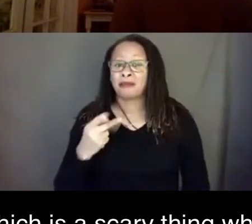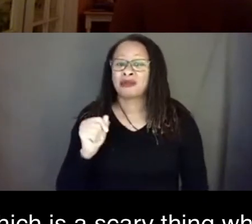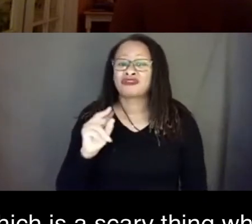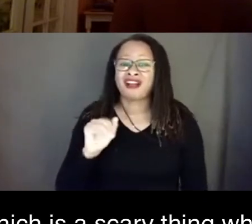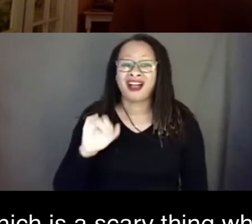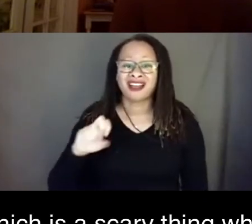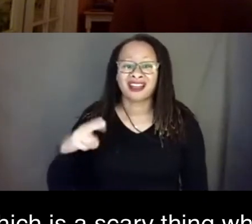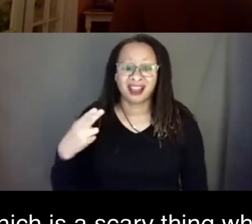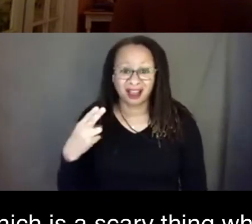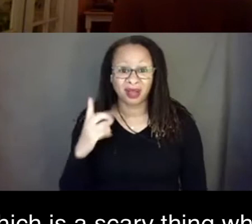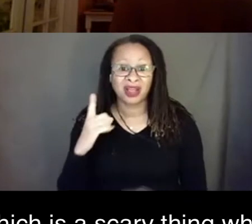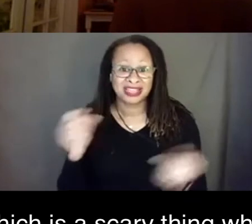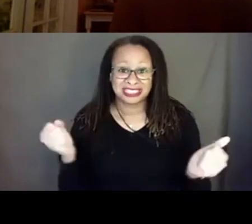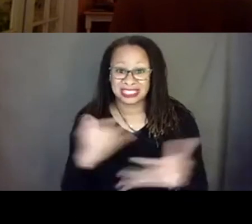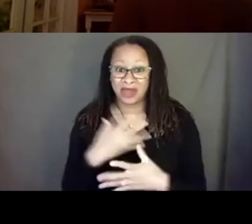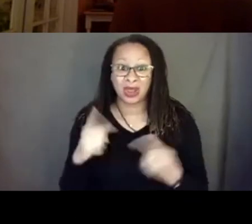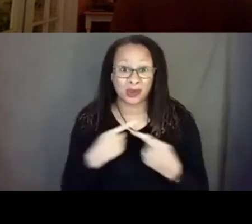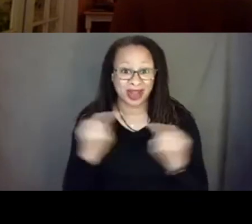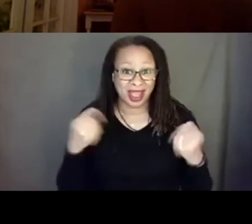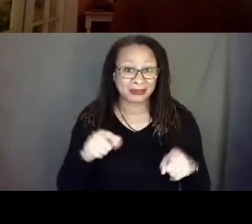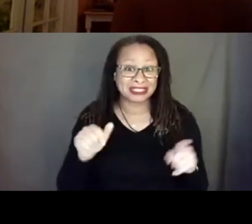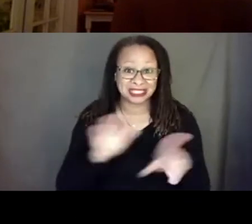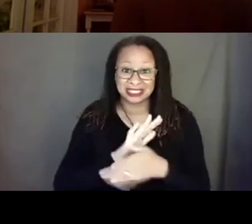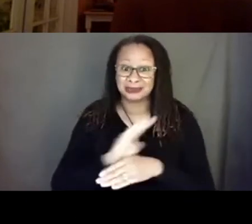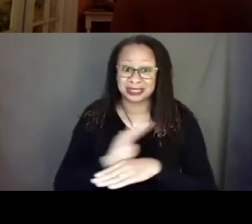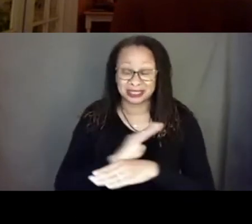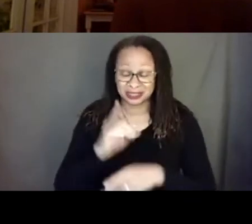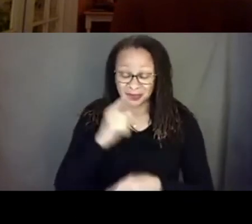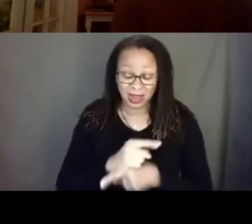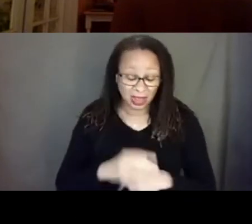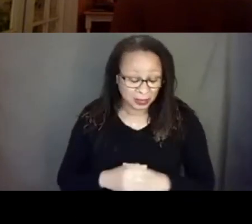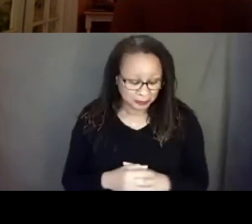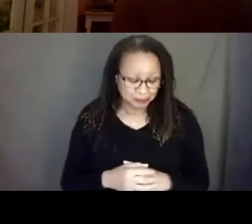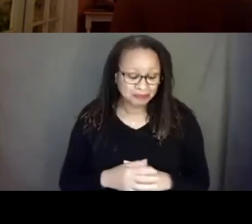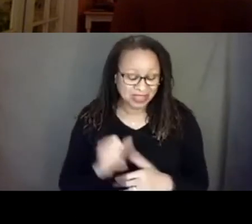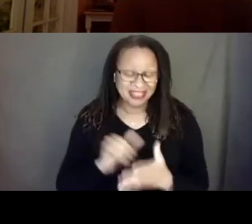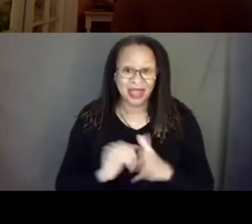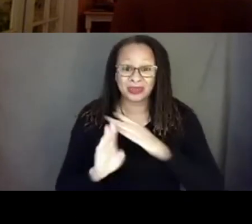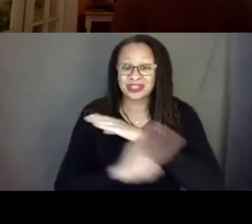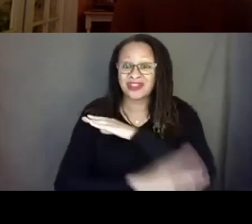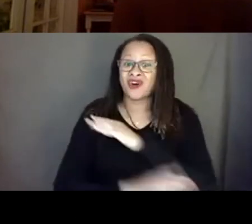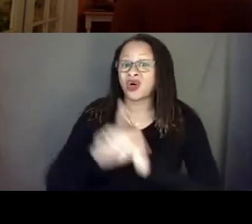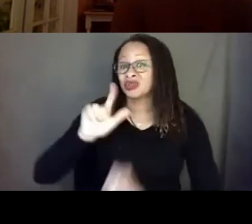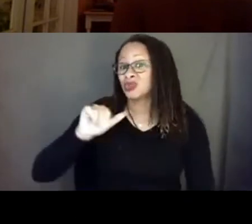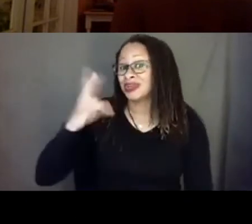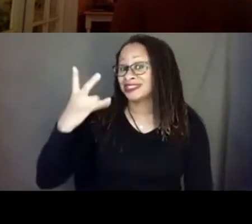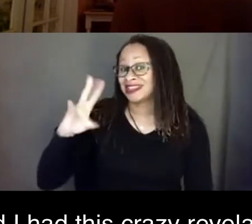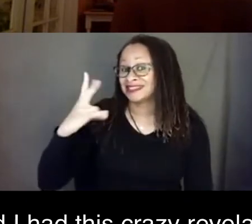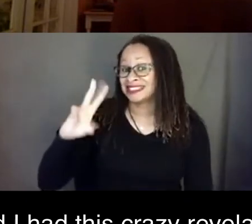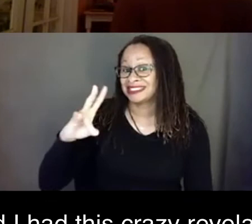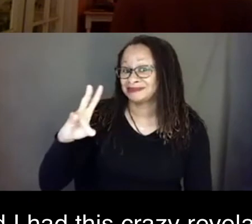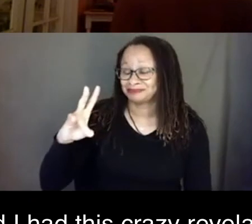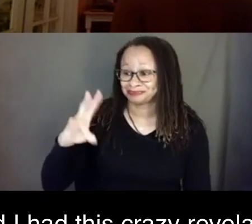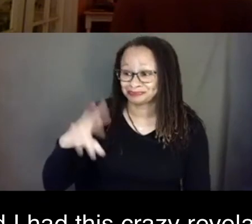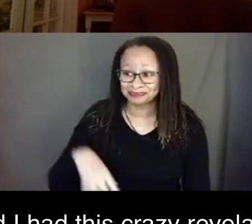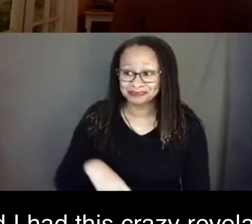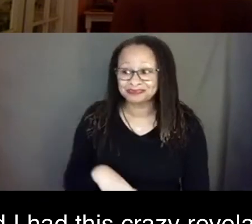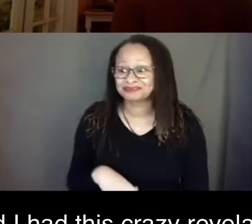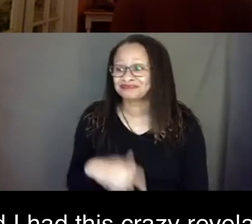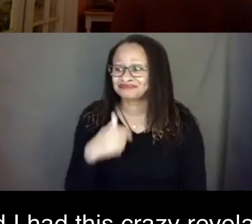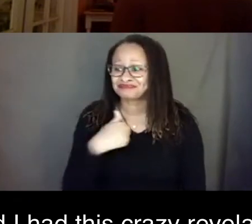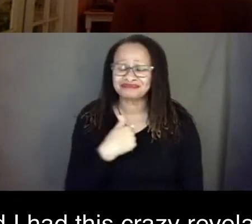thing when it happens in this industry. And that was in the fall of 2017. And I had this